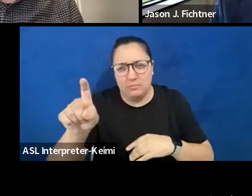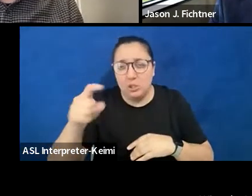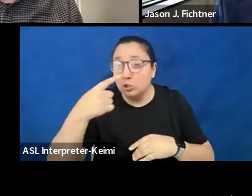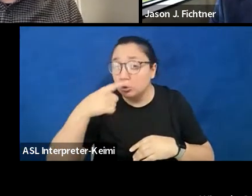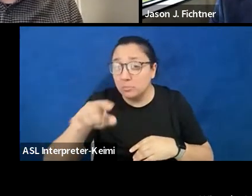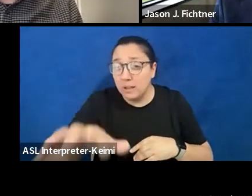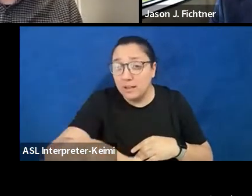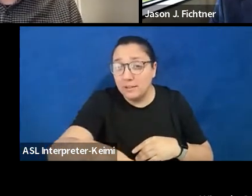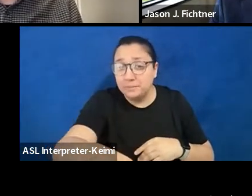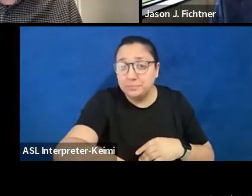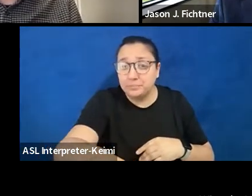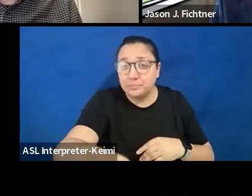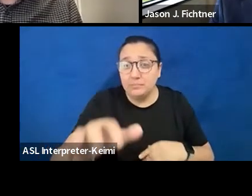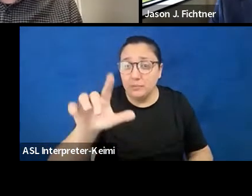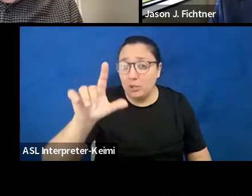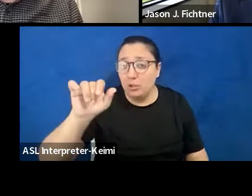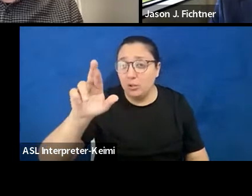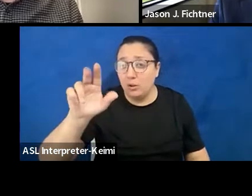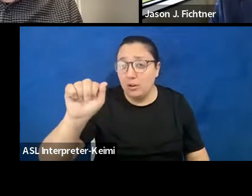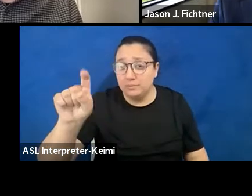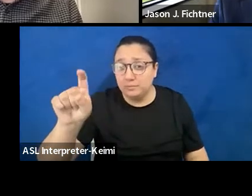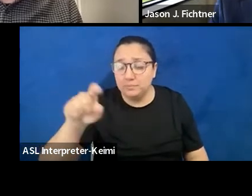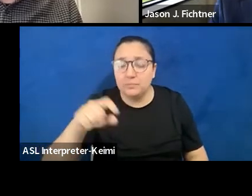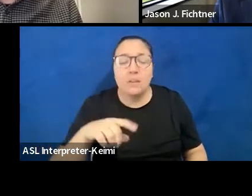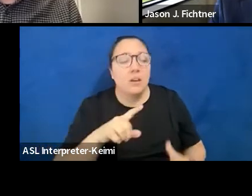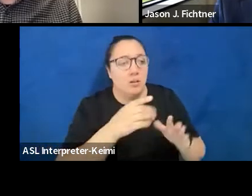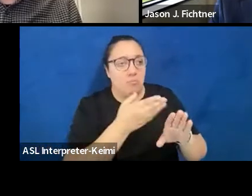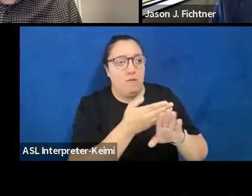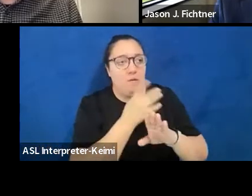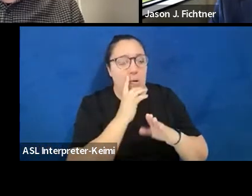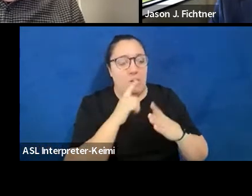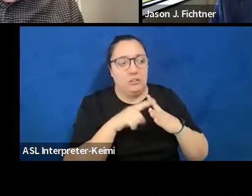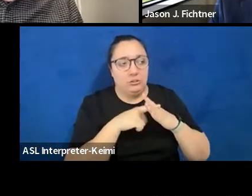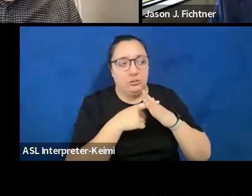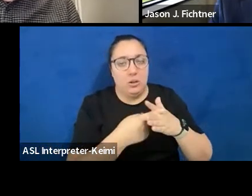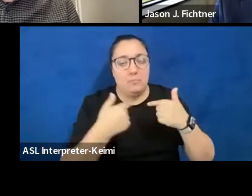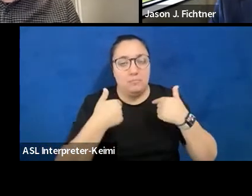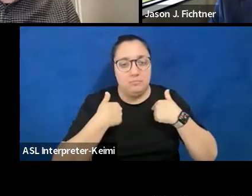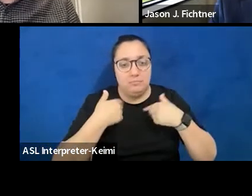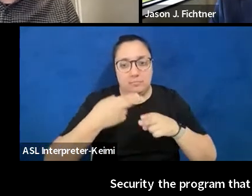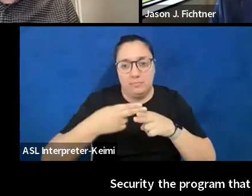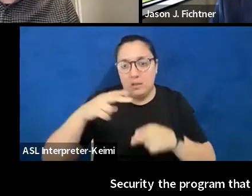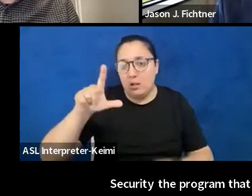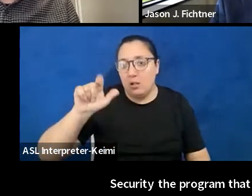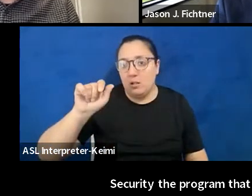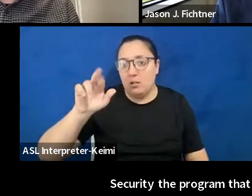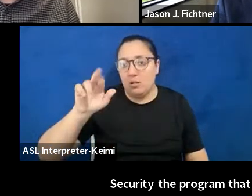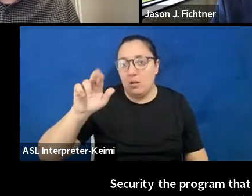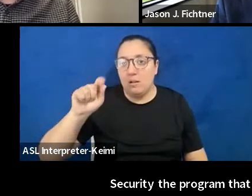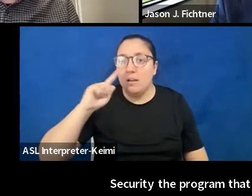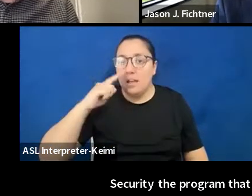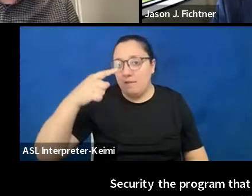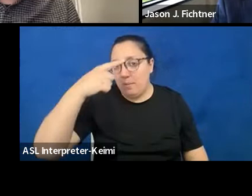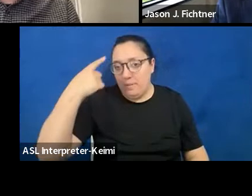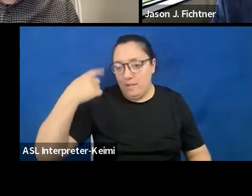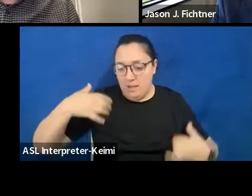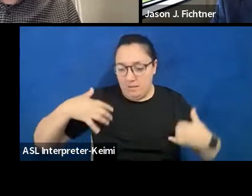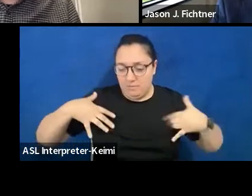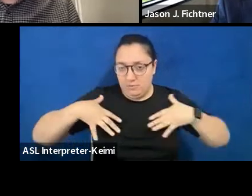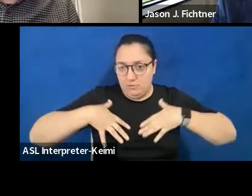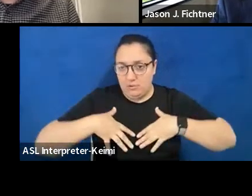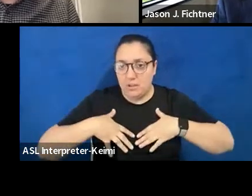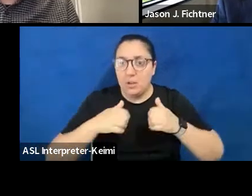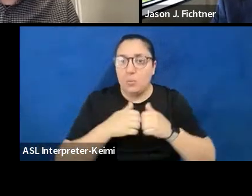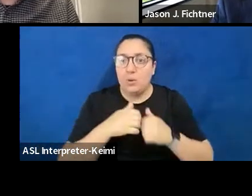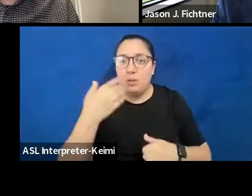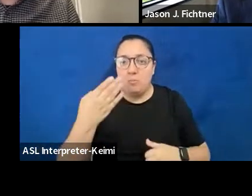Sure. Before I respond to the question, my name is Laura Holtzel. I'm wearing a black jacket over a royal blue blouse in front of a blurred